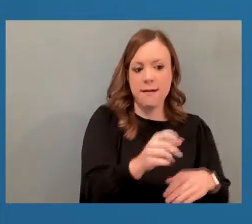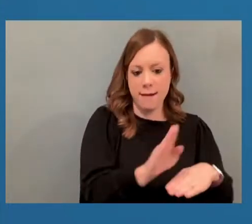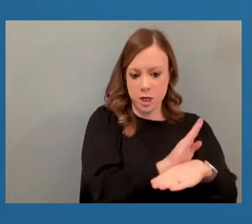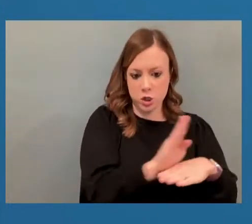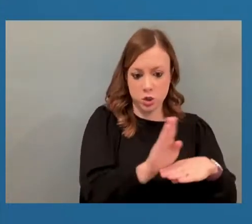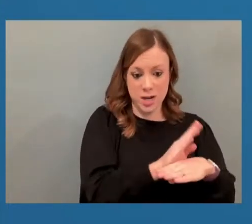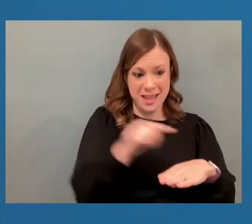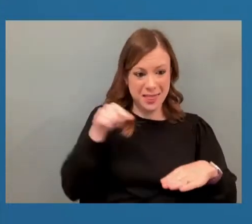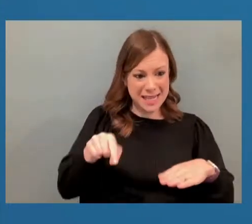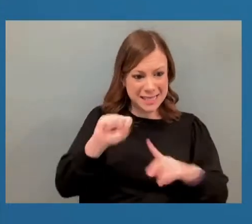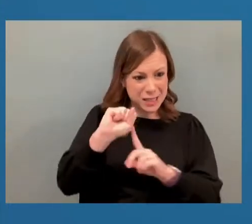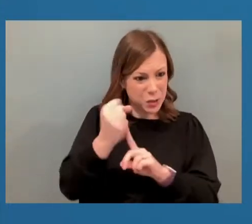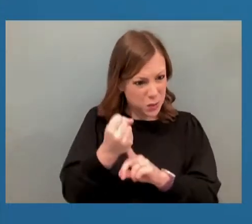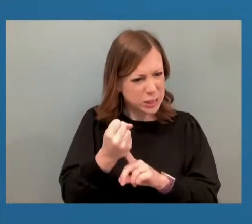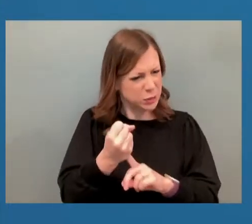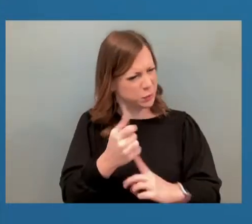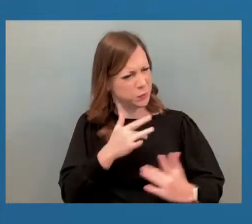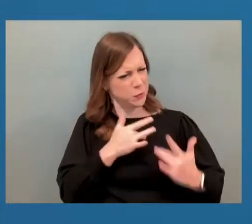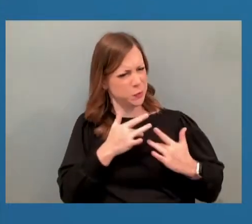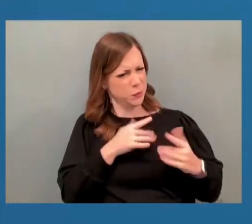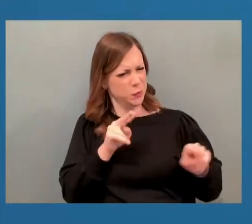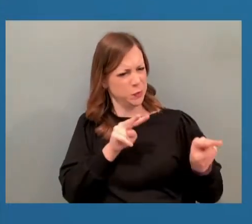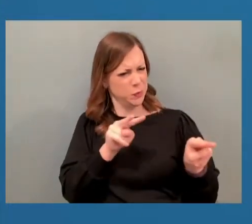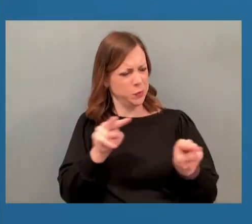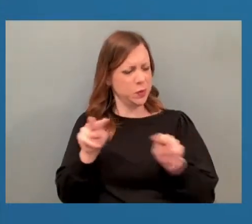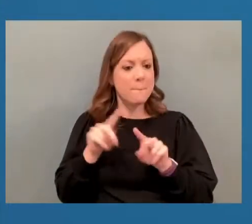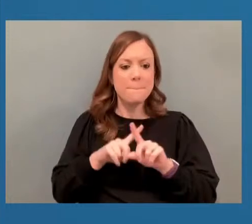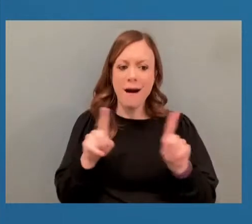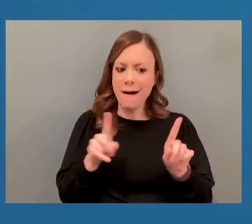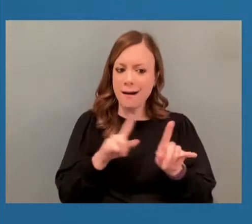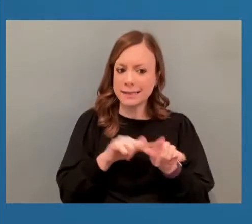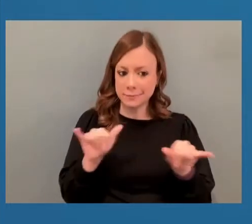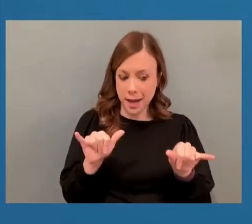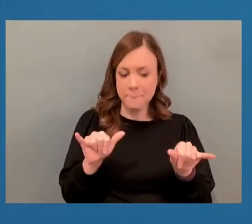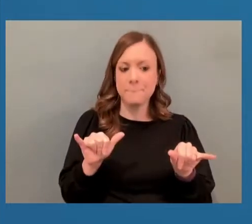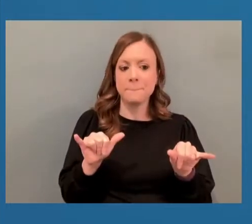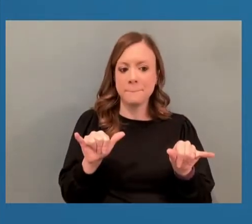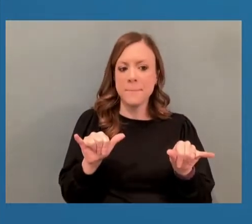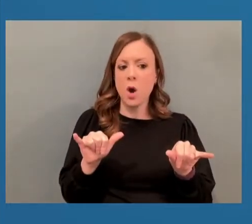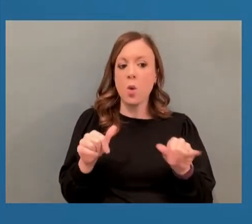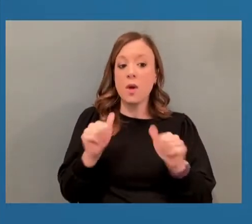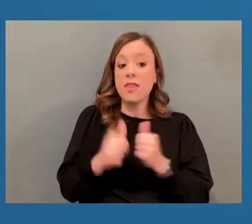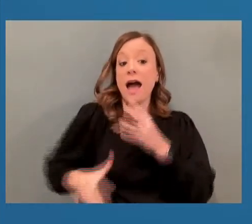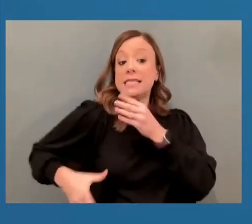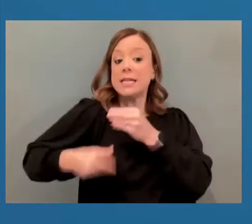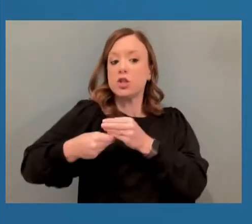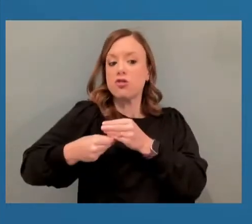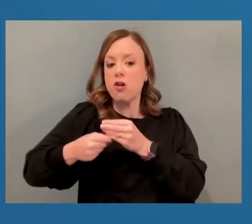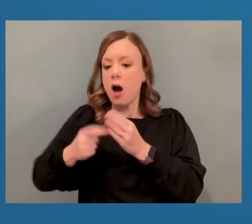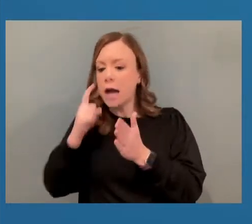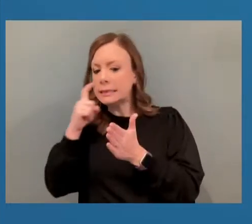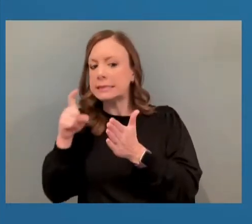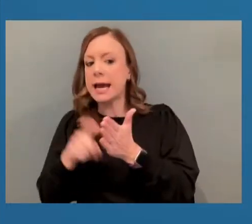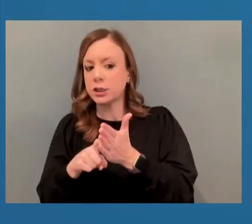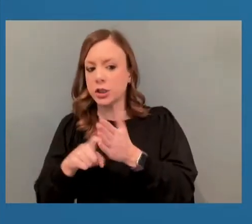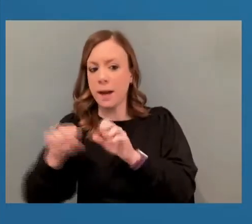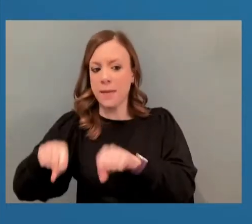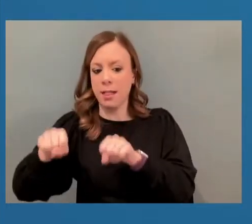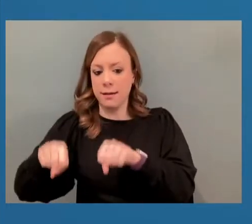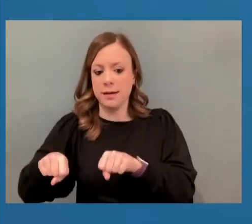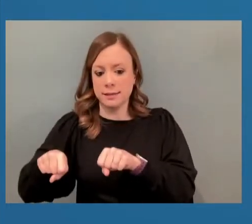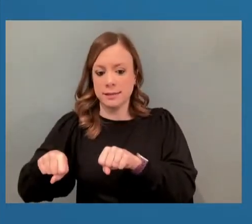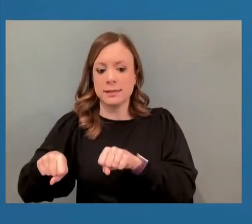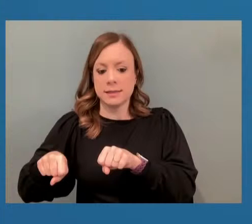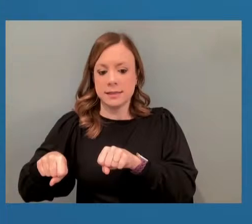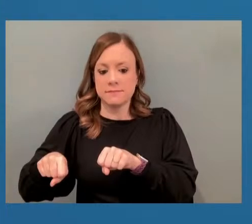of us, but with additional detections here in New York State and poultry, most recently in